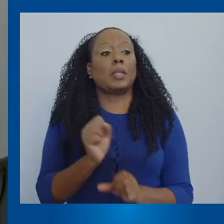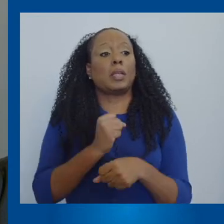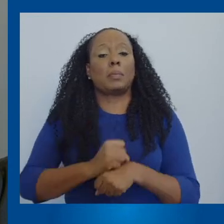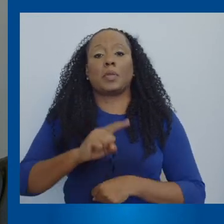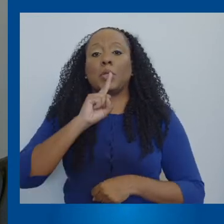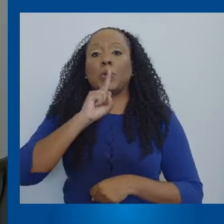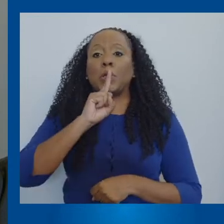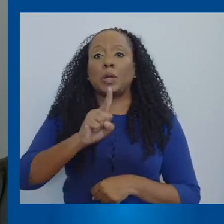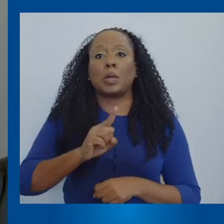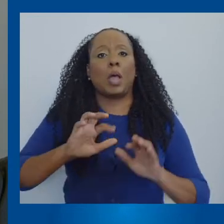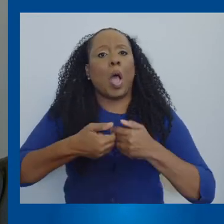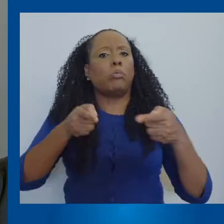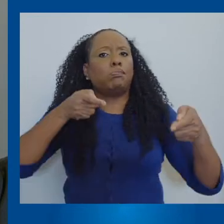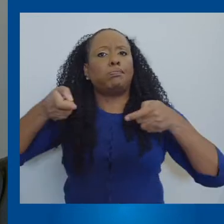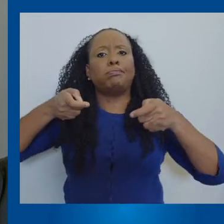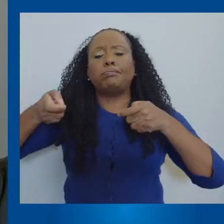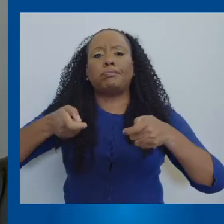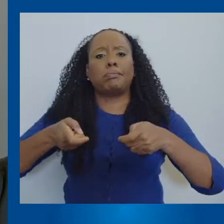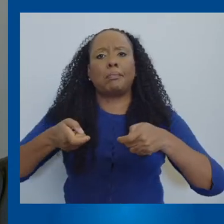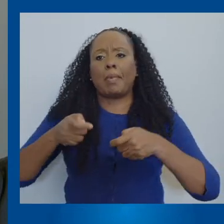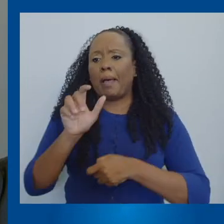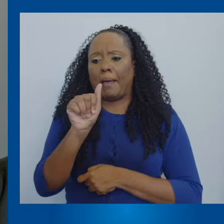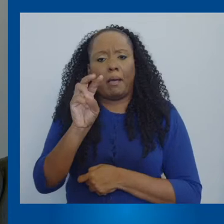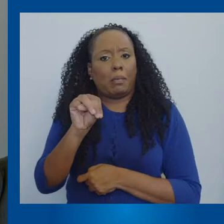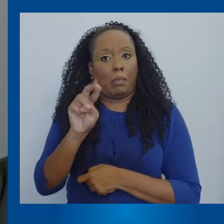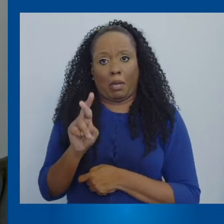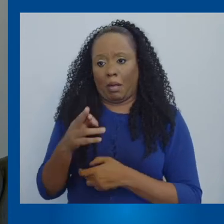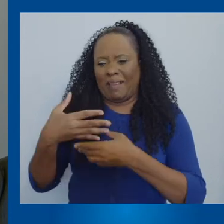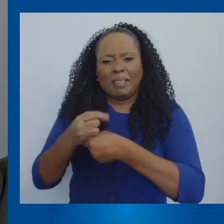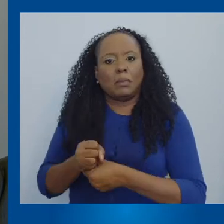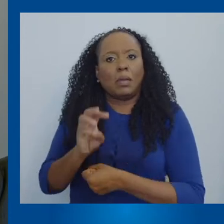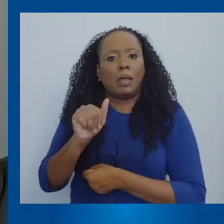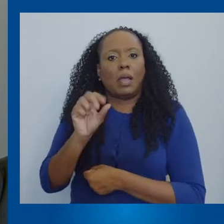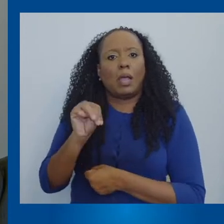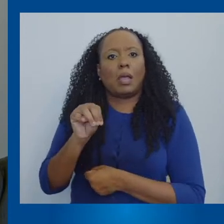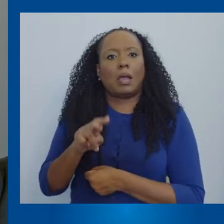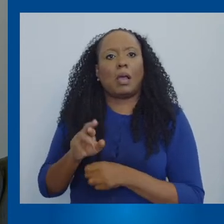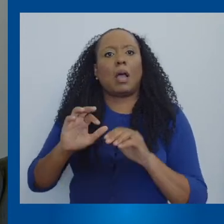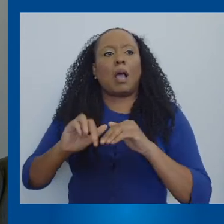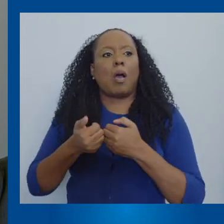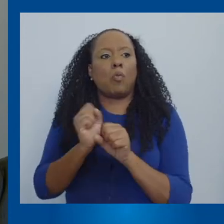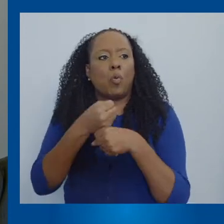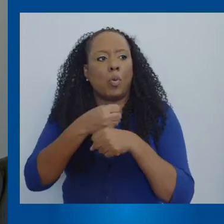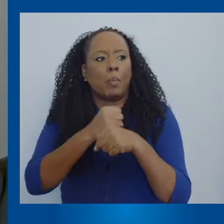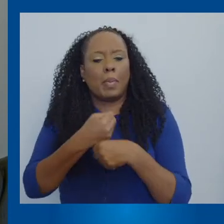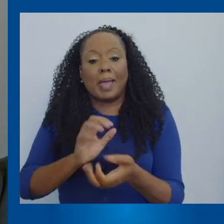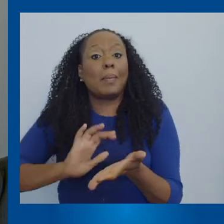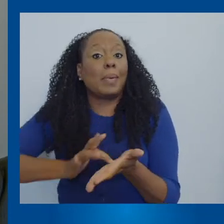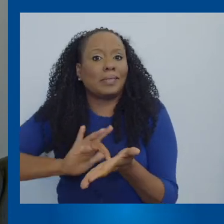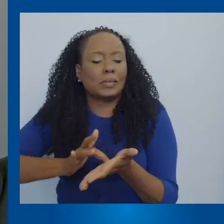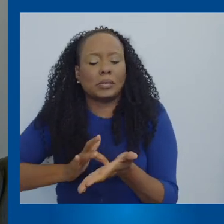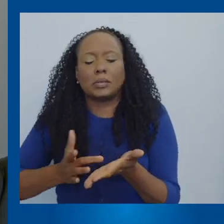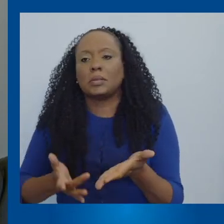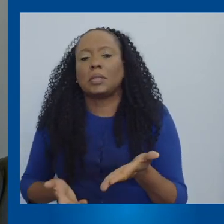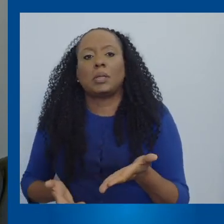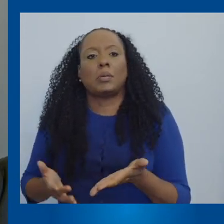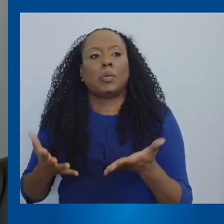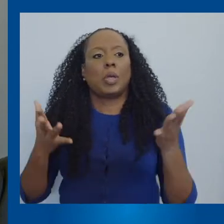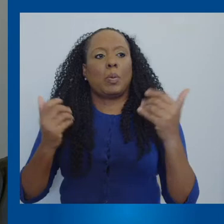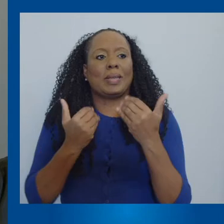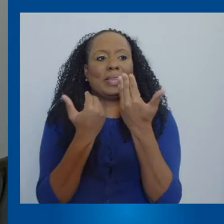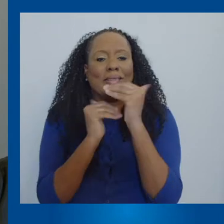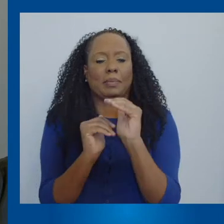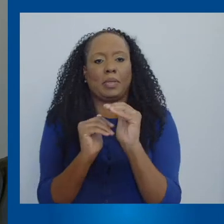the use and the disposal of antimicrobials in the production of the pharmaceutical industry, and to limit the use